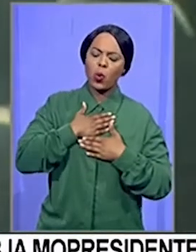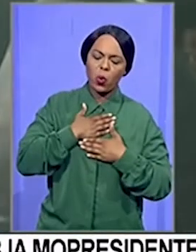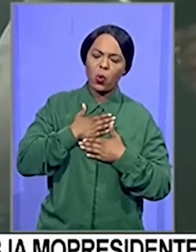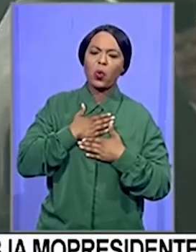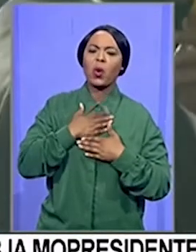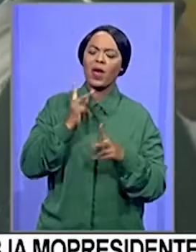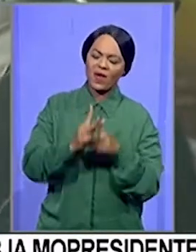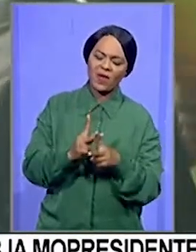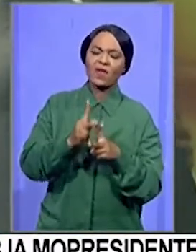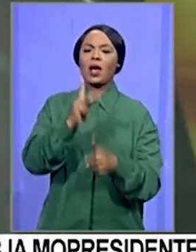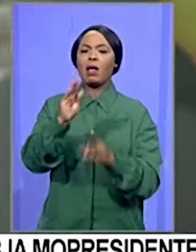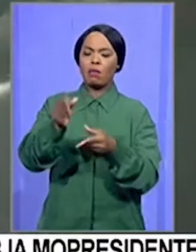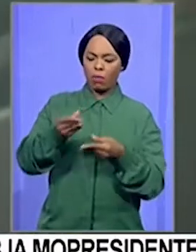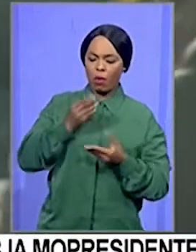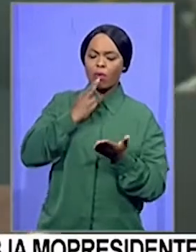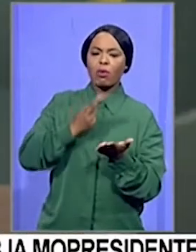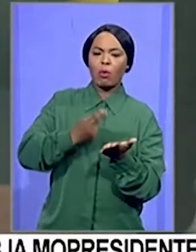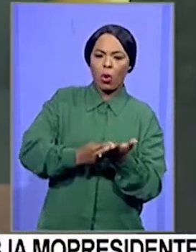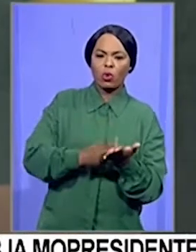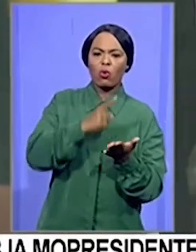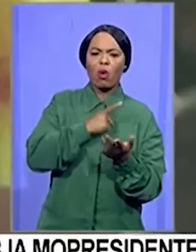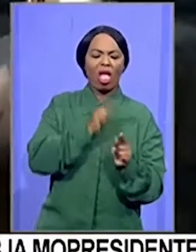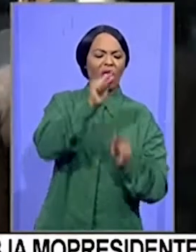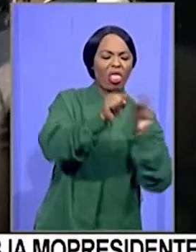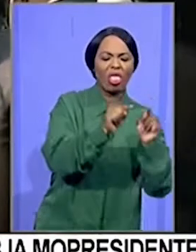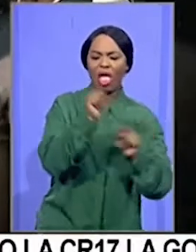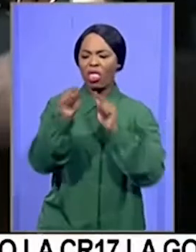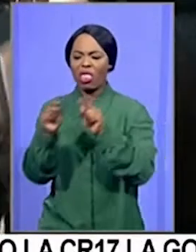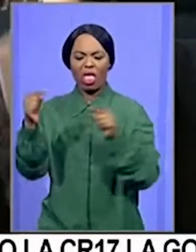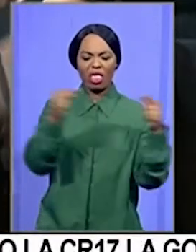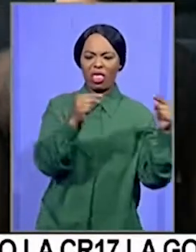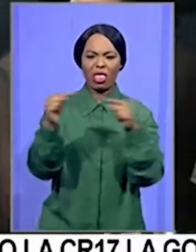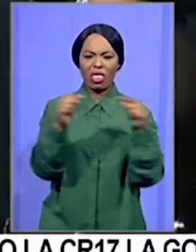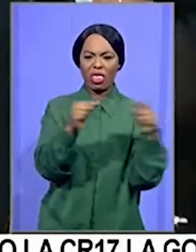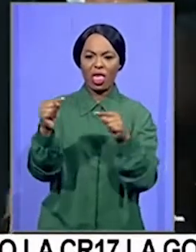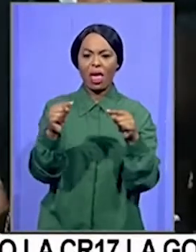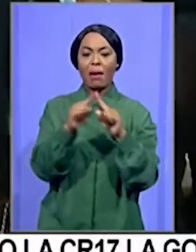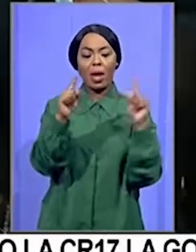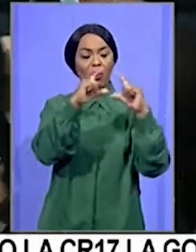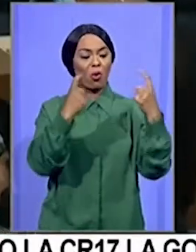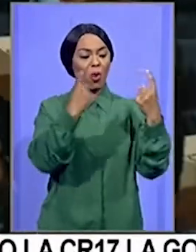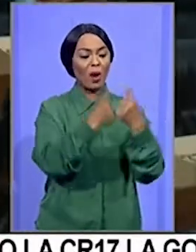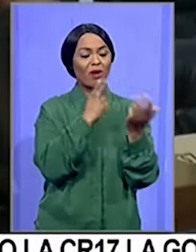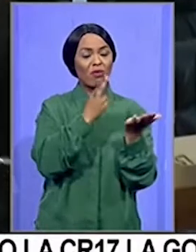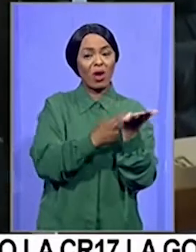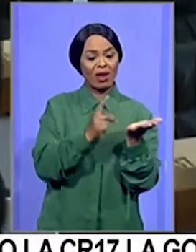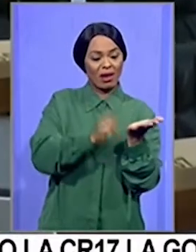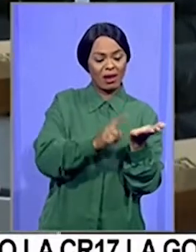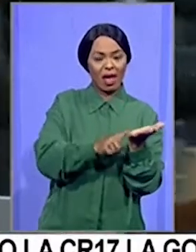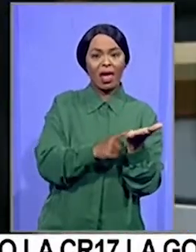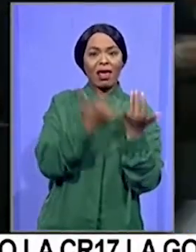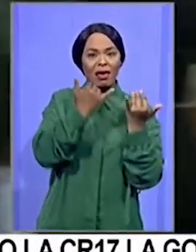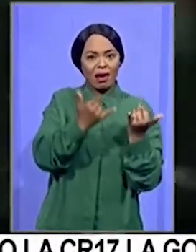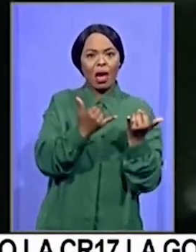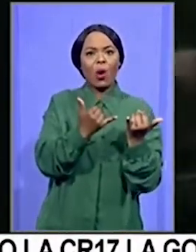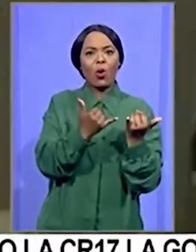Mang Ketarasti, well. Commission report here on Woodbring Iona, Elika when everybody